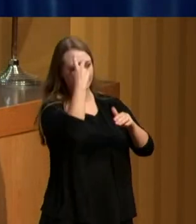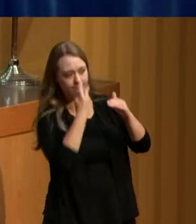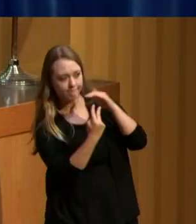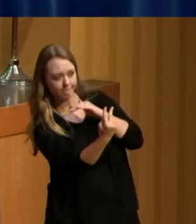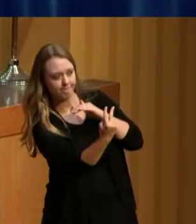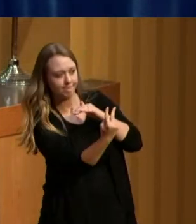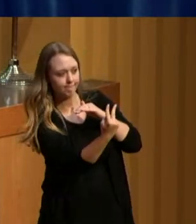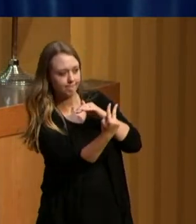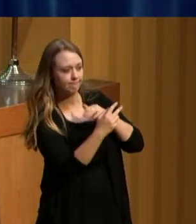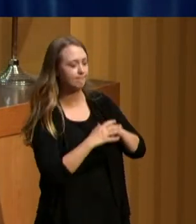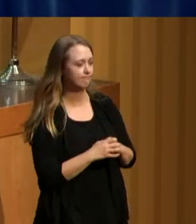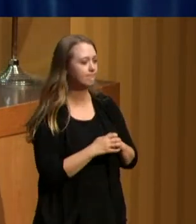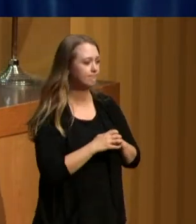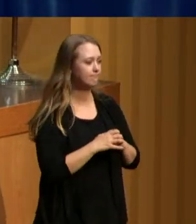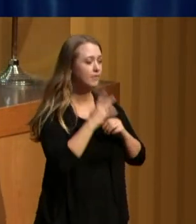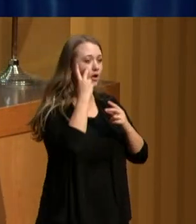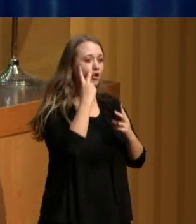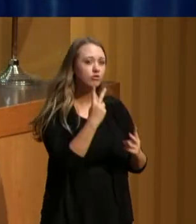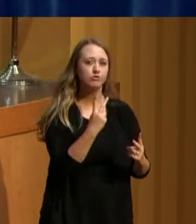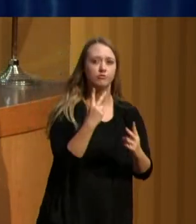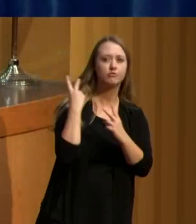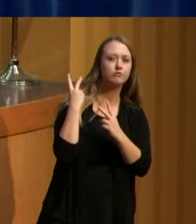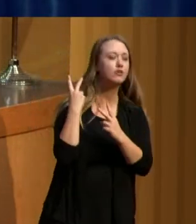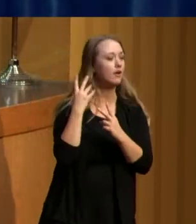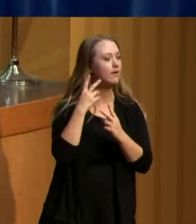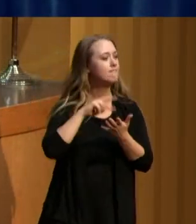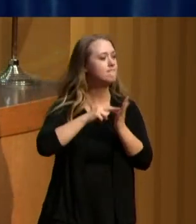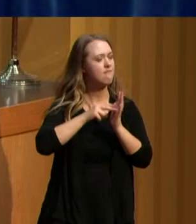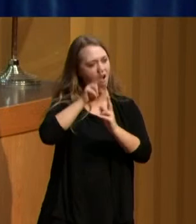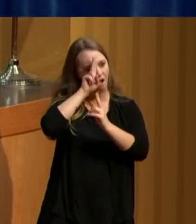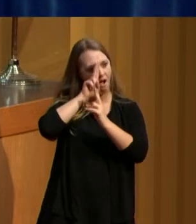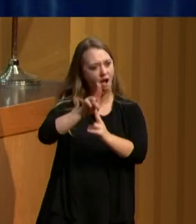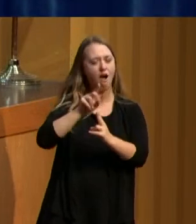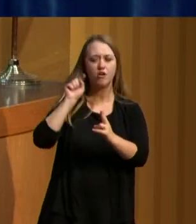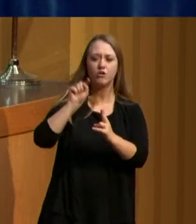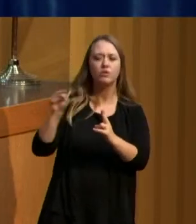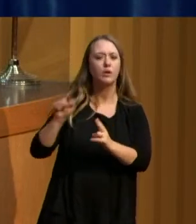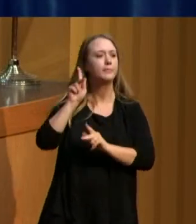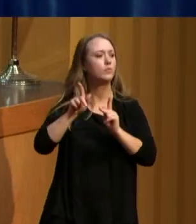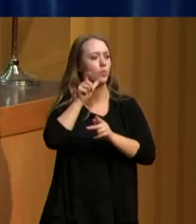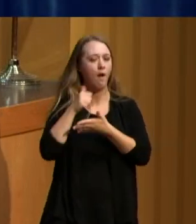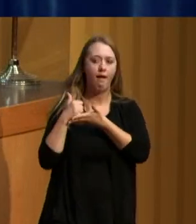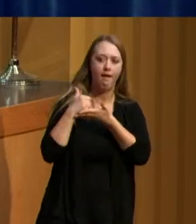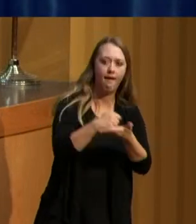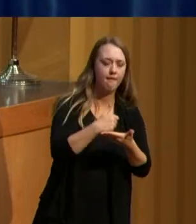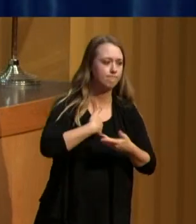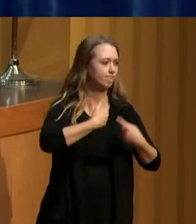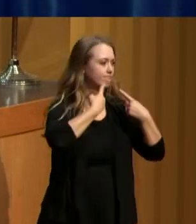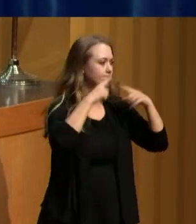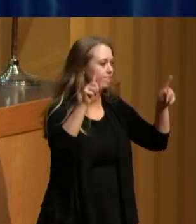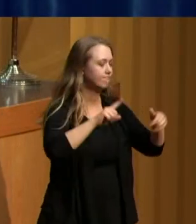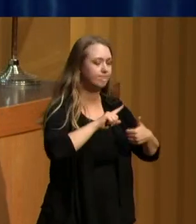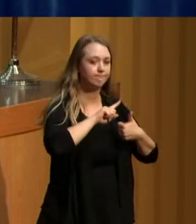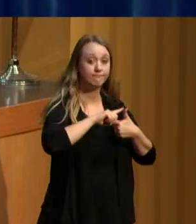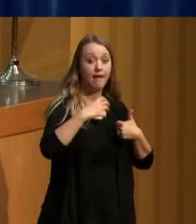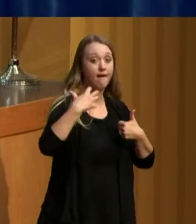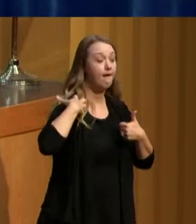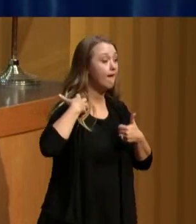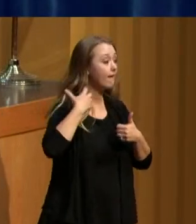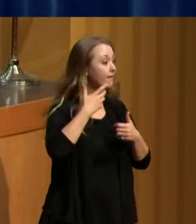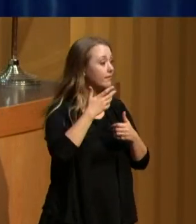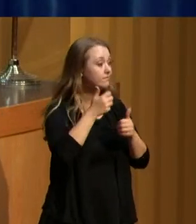you to honor the people who helped get you there. Right? Your head coaches, your assistant coaches,